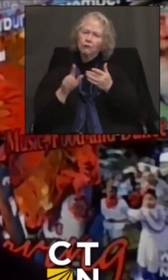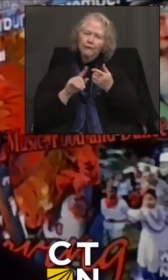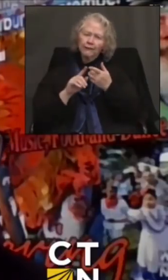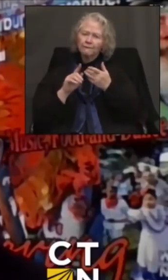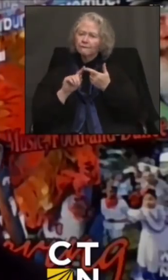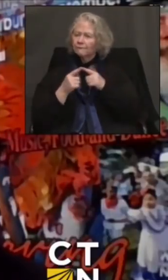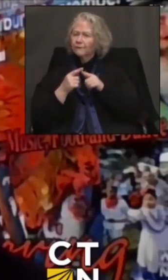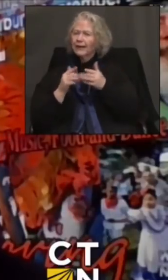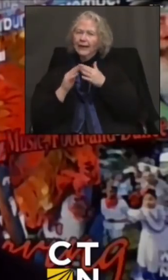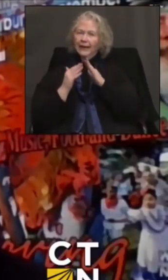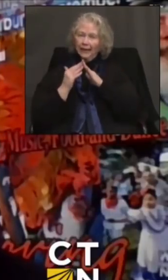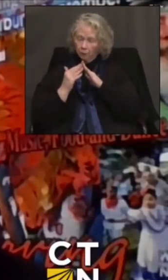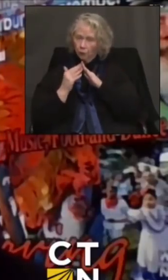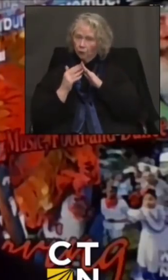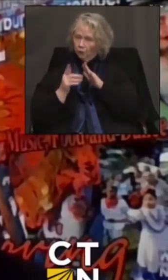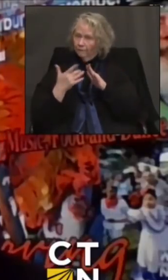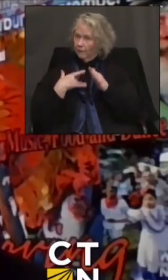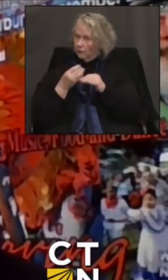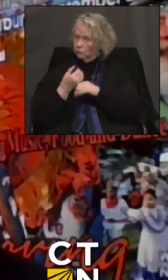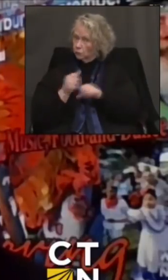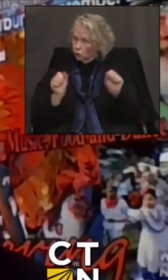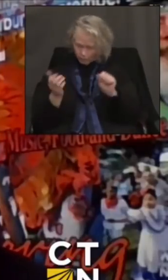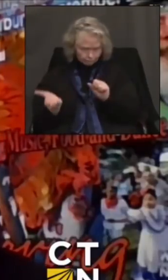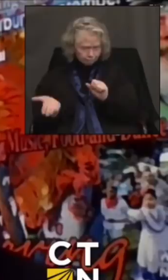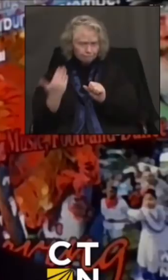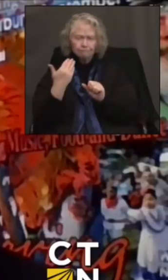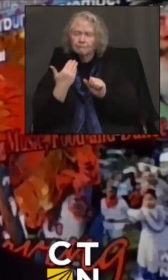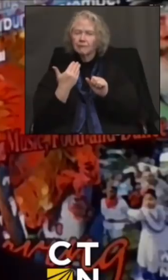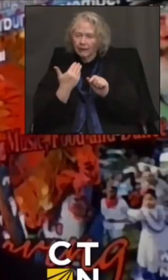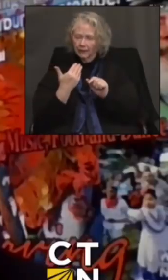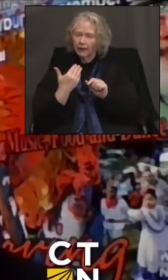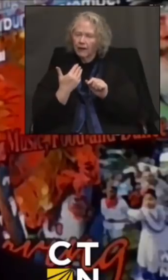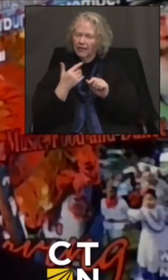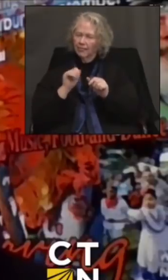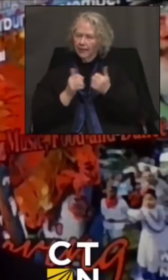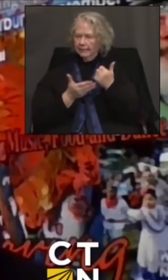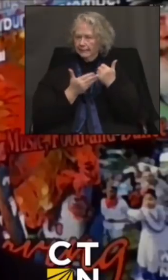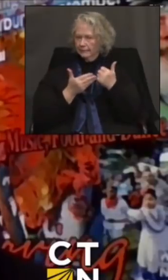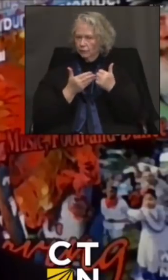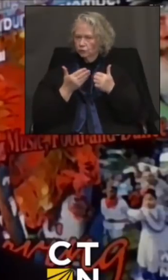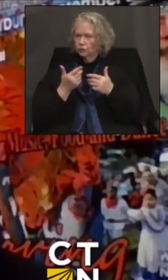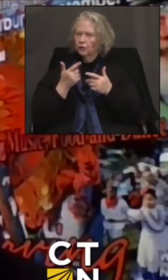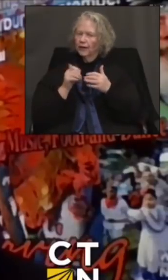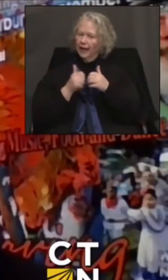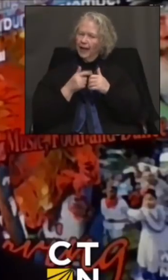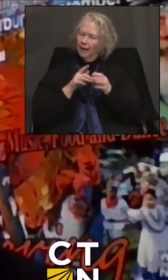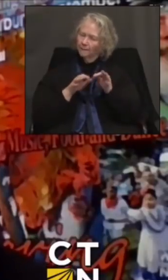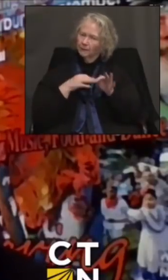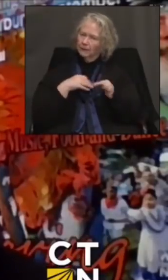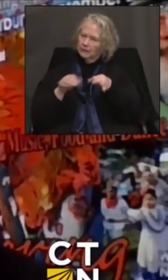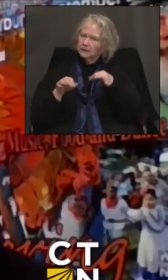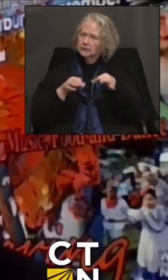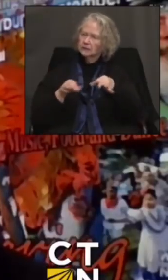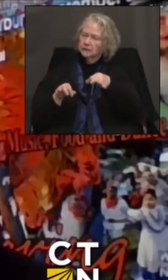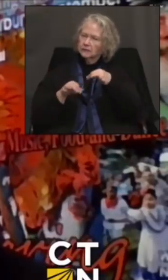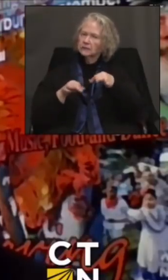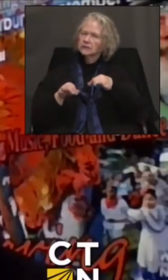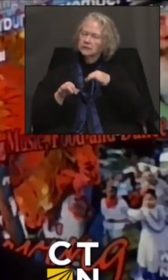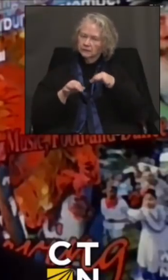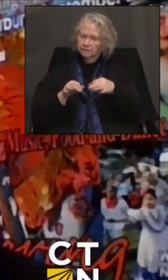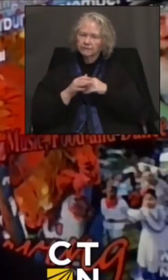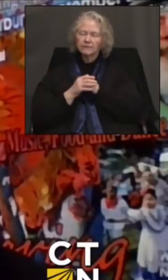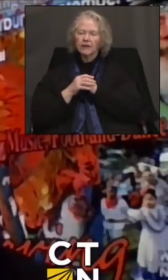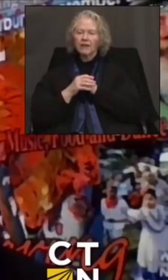them, goes a long way when you're trying to actually explain to people why the vaccination is so important.